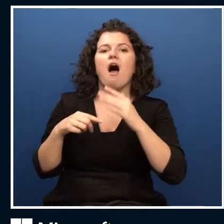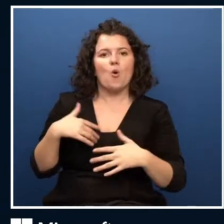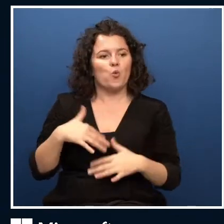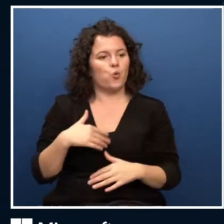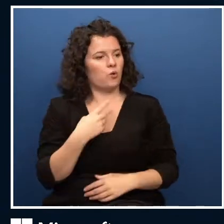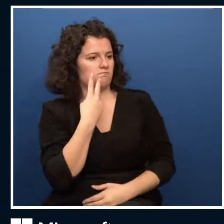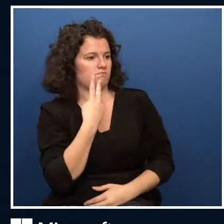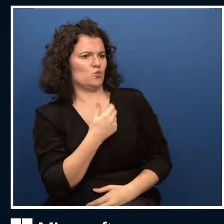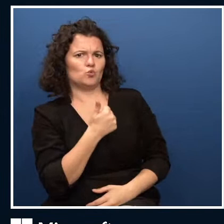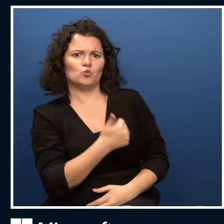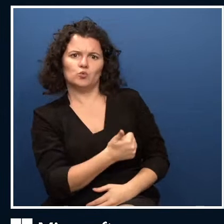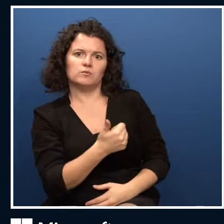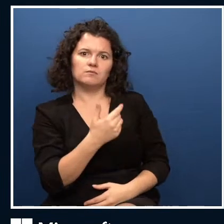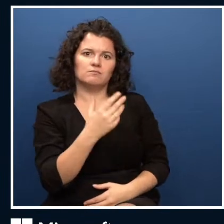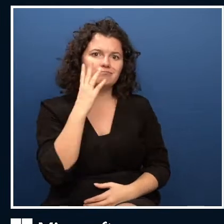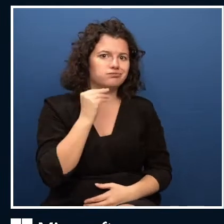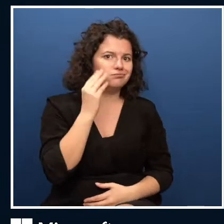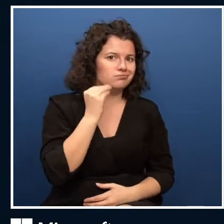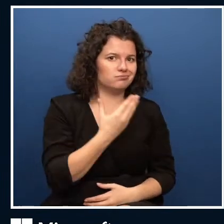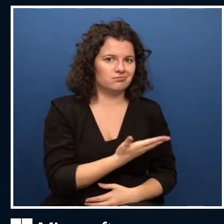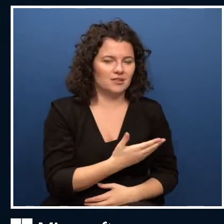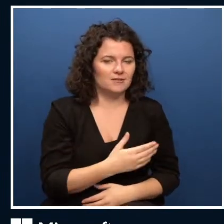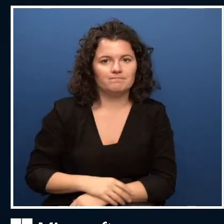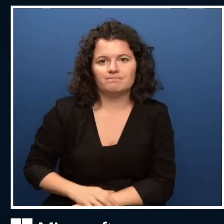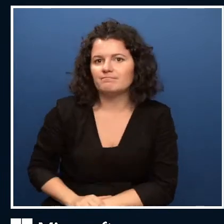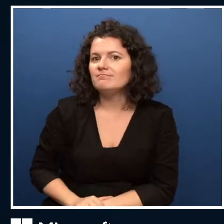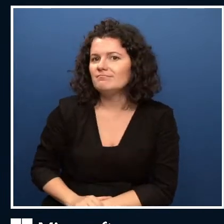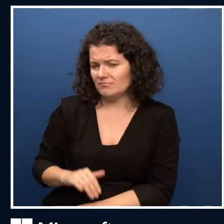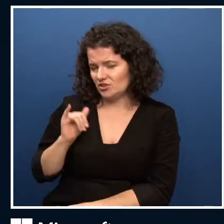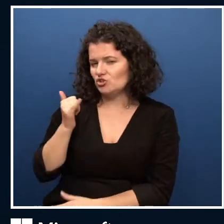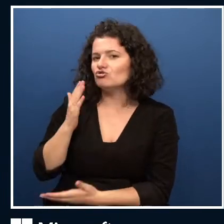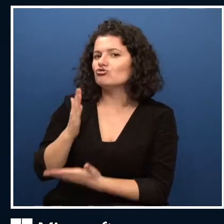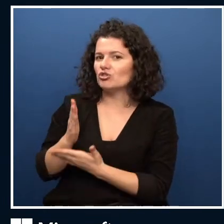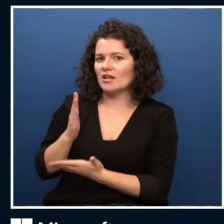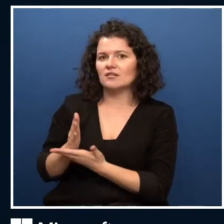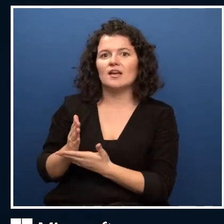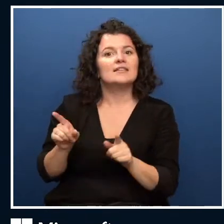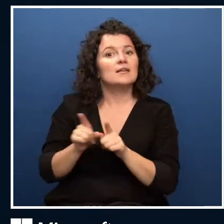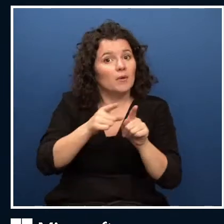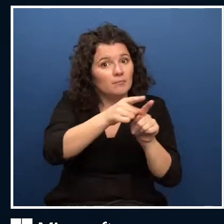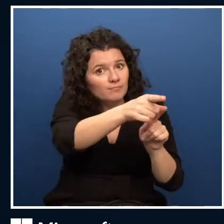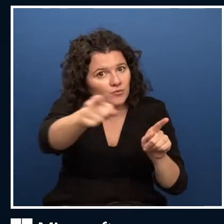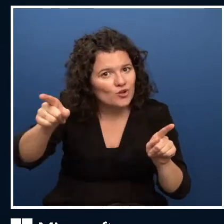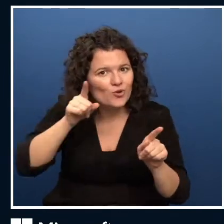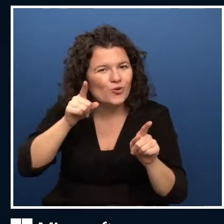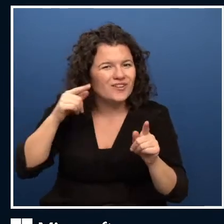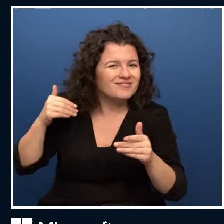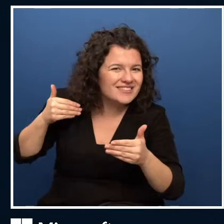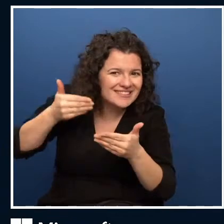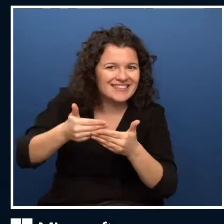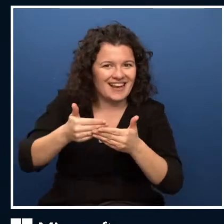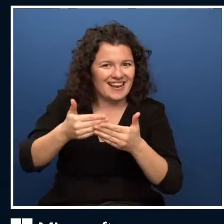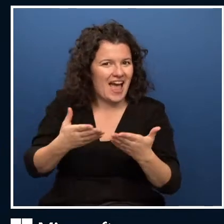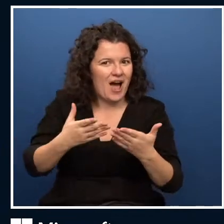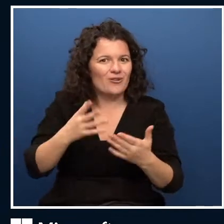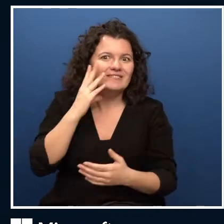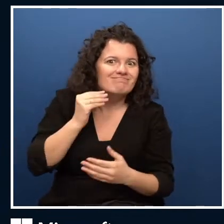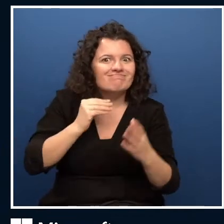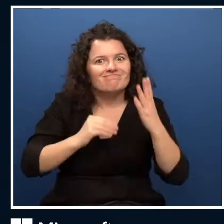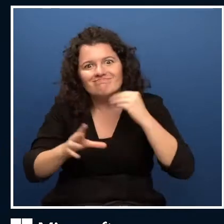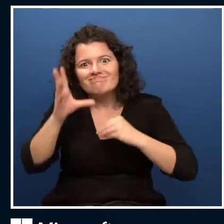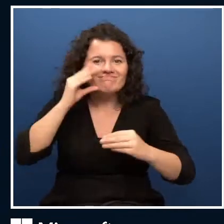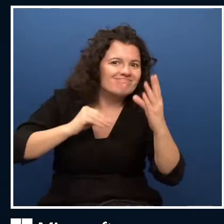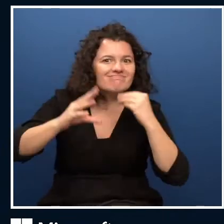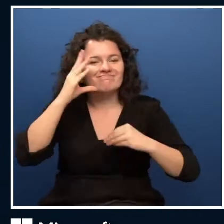still a tutor. You're still learning. So as someone who is probably the youngest person on this call, what do you do